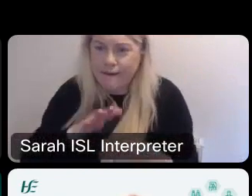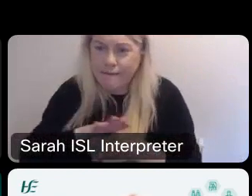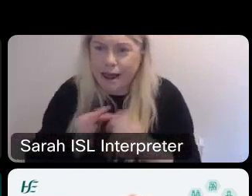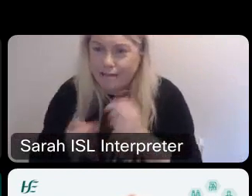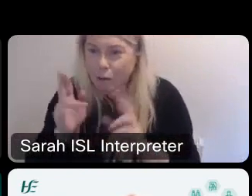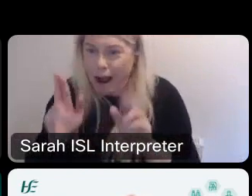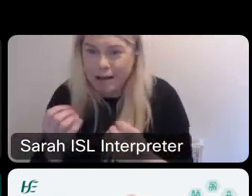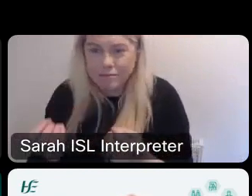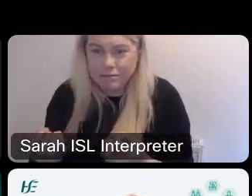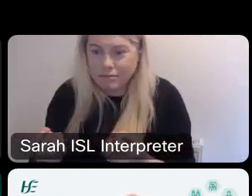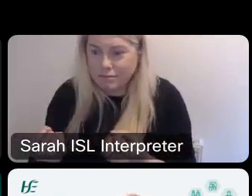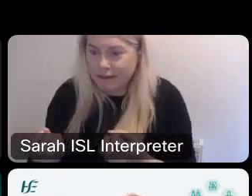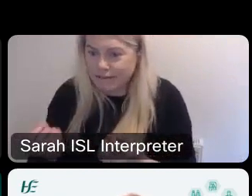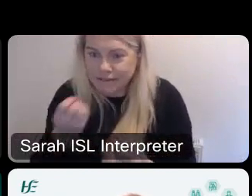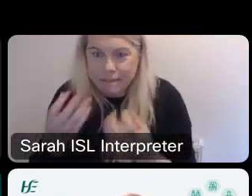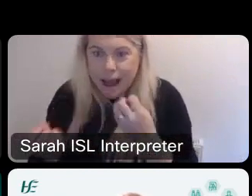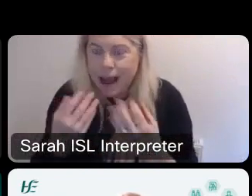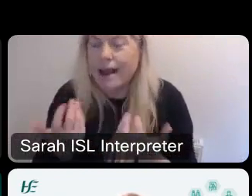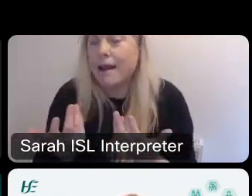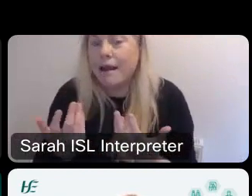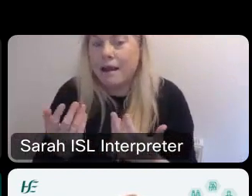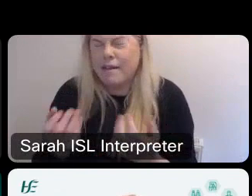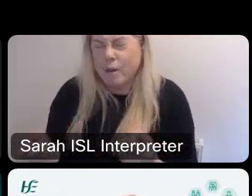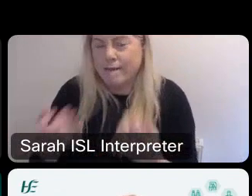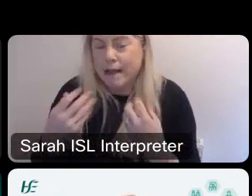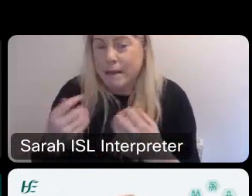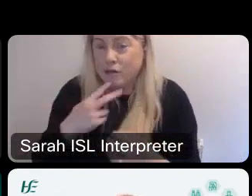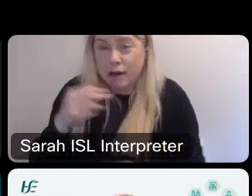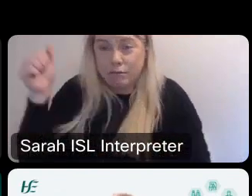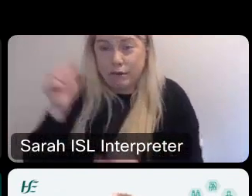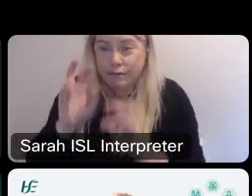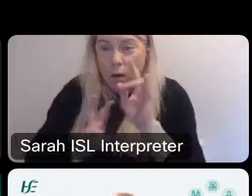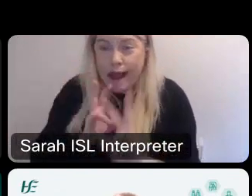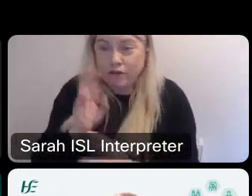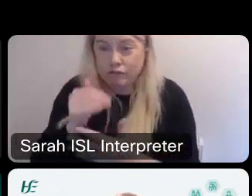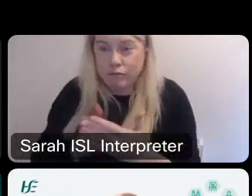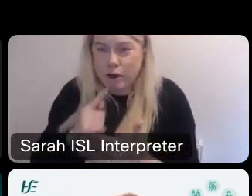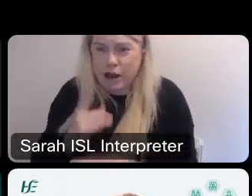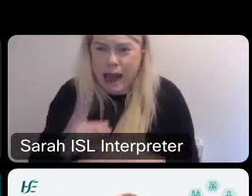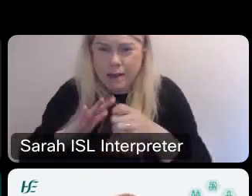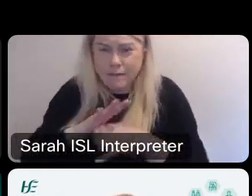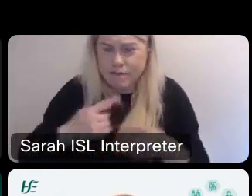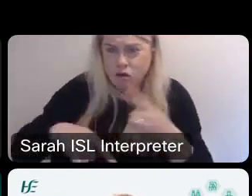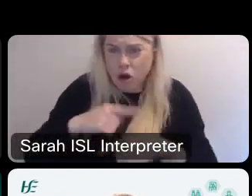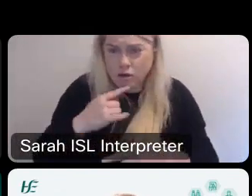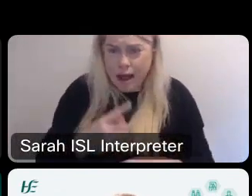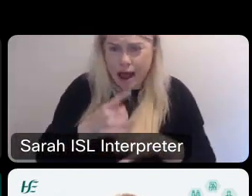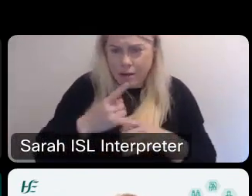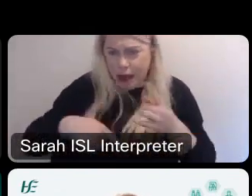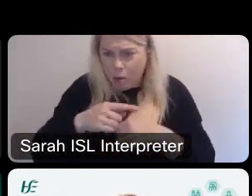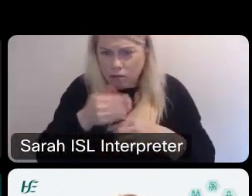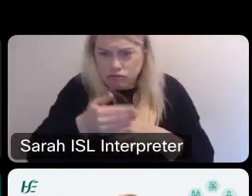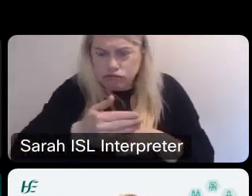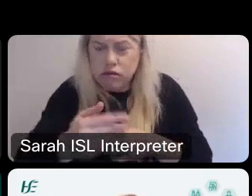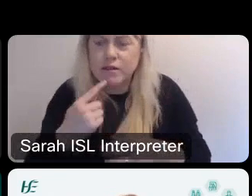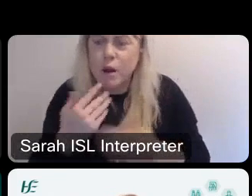your feedback on that. It is a brief survey, but enormously helpful to informing our work, and thank you in advance for your time and